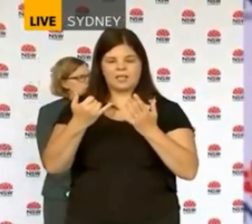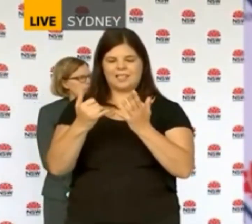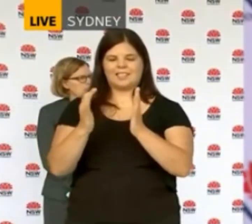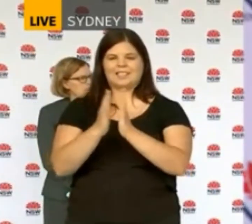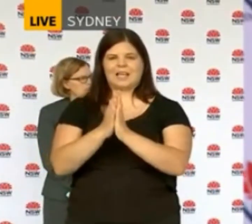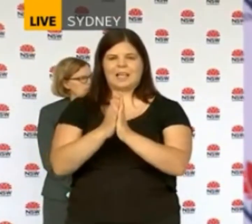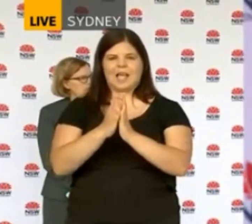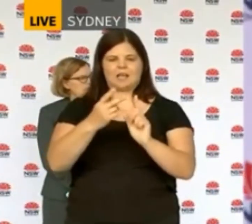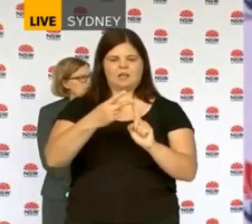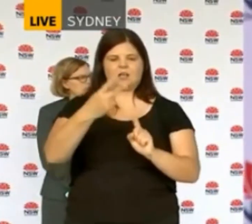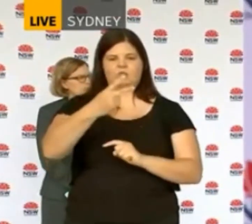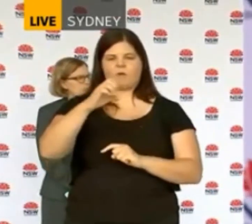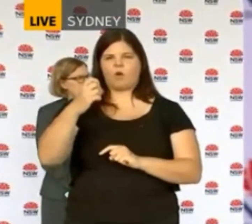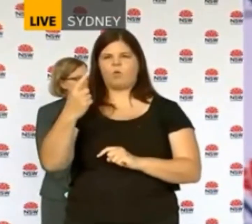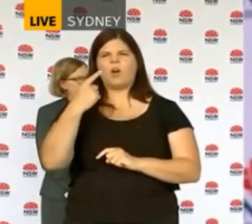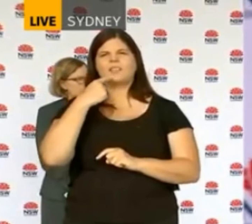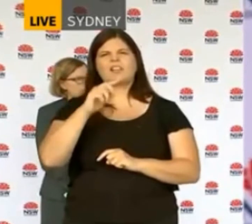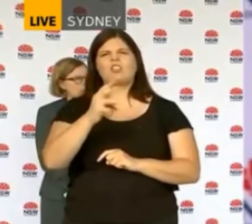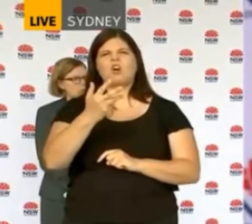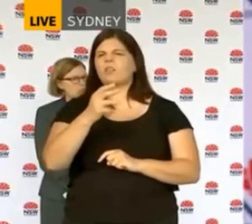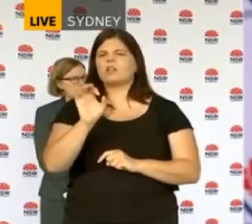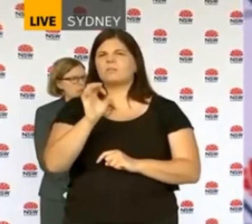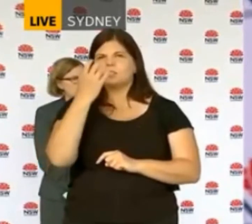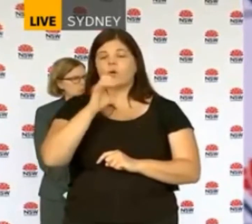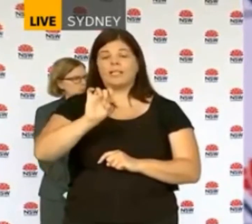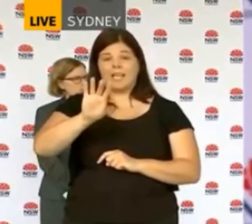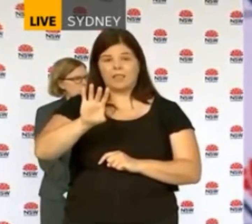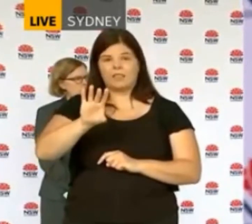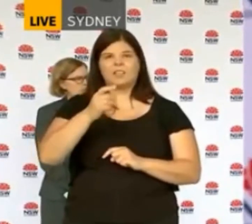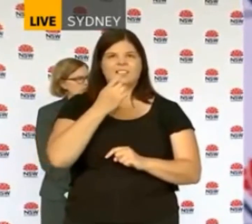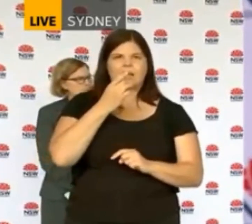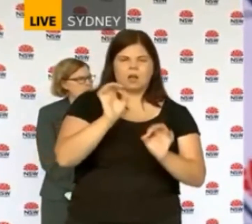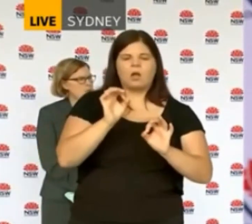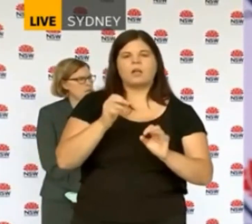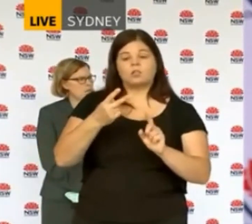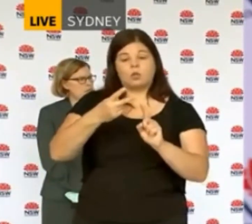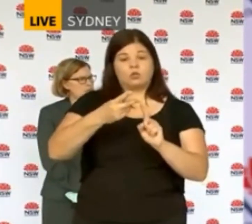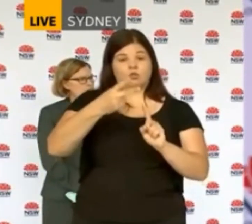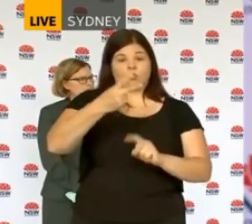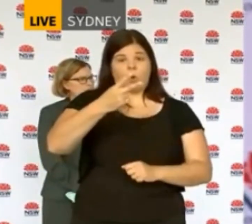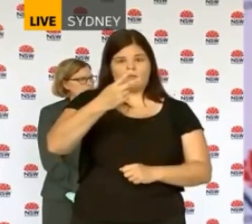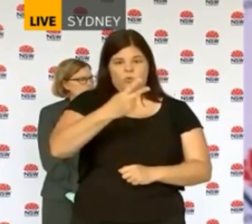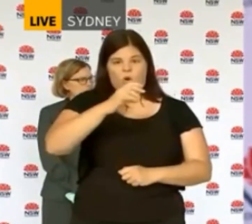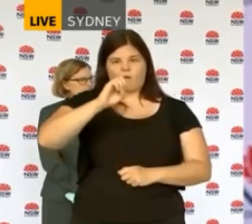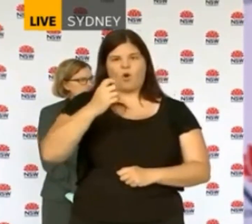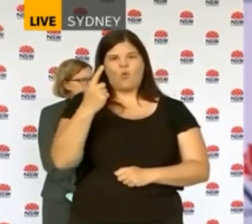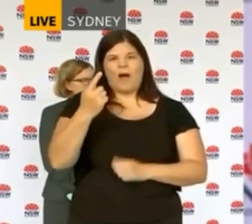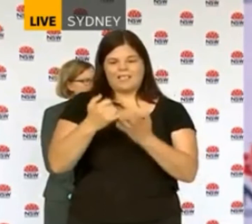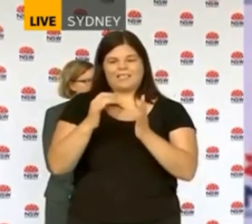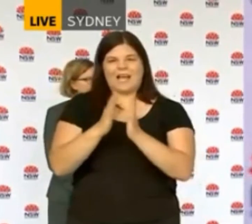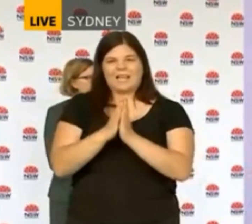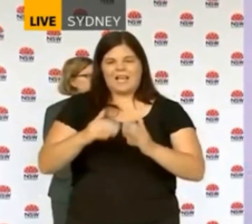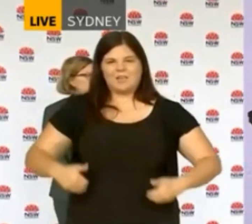Sunday at 12:01am, but I said the 9th, that's the 10th. So my apologies to anybody out there on the Northern Beaches who are trying to work that out. Perhaps it's just a